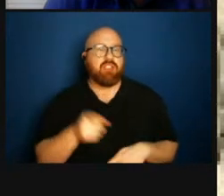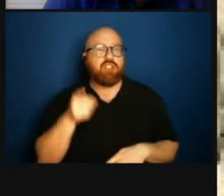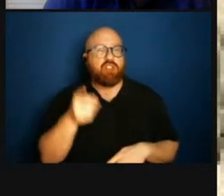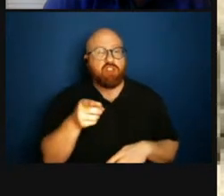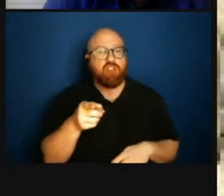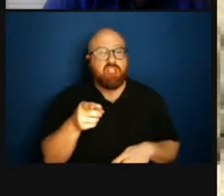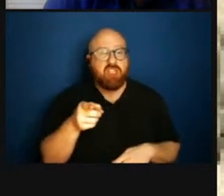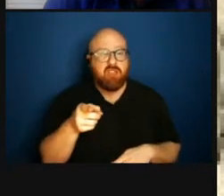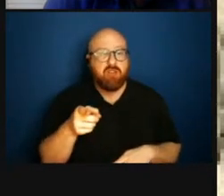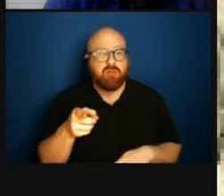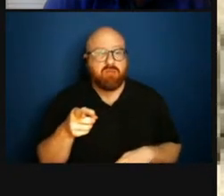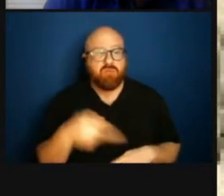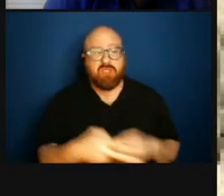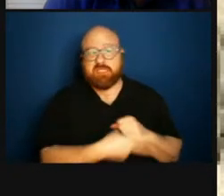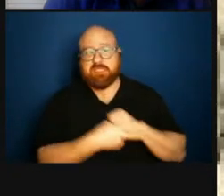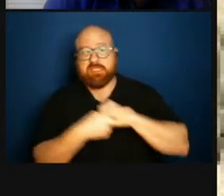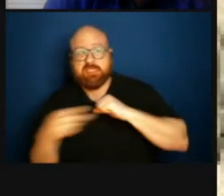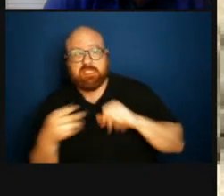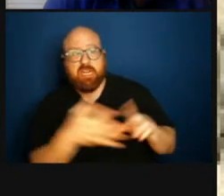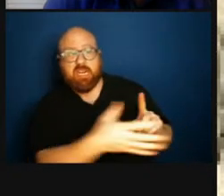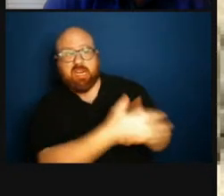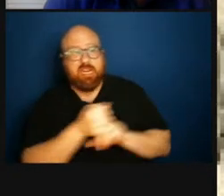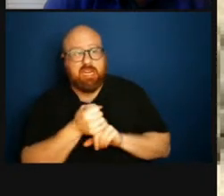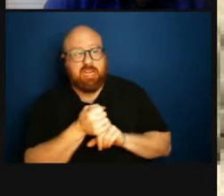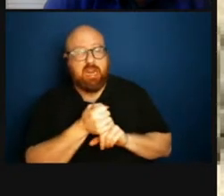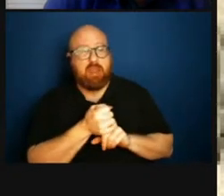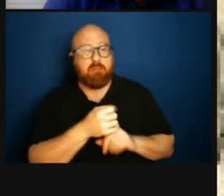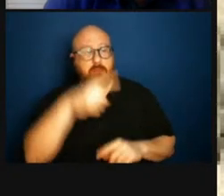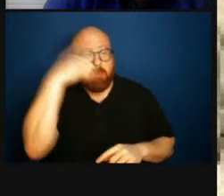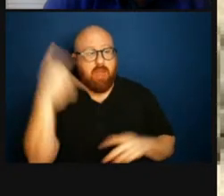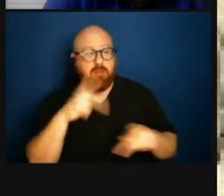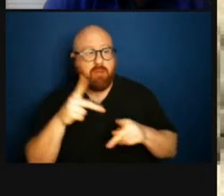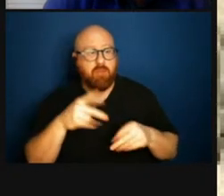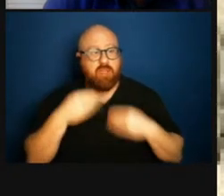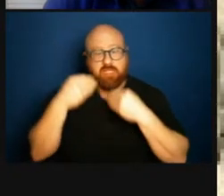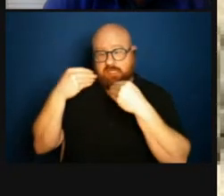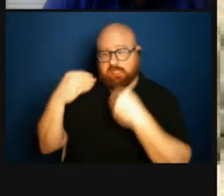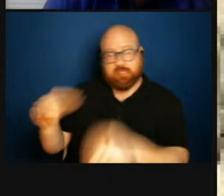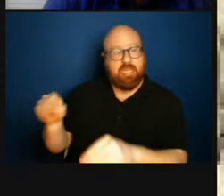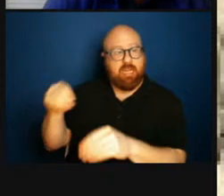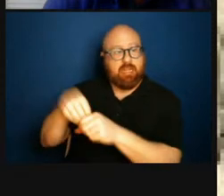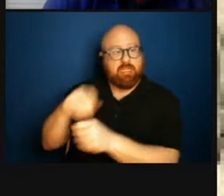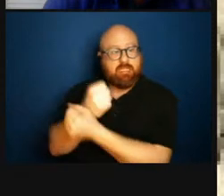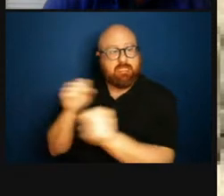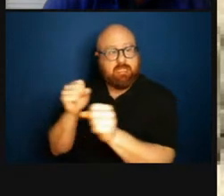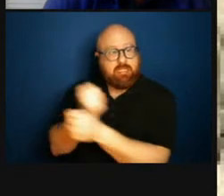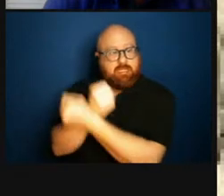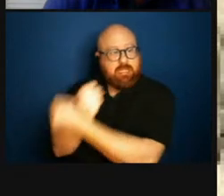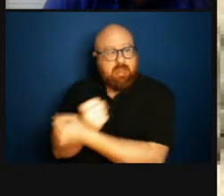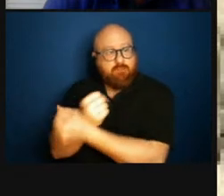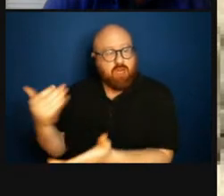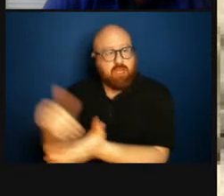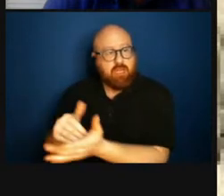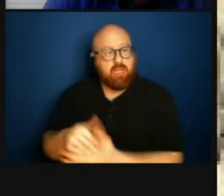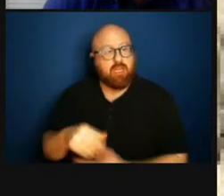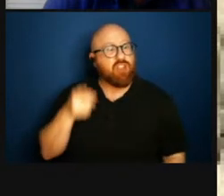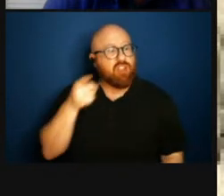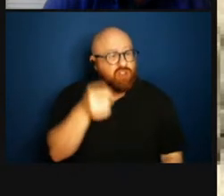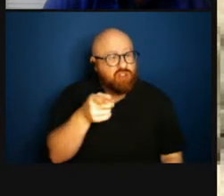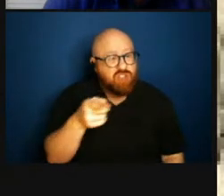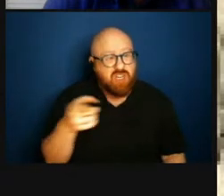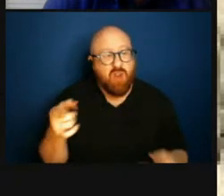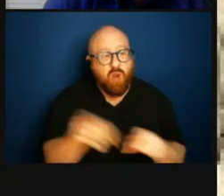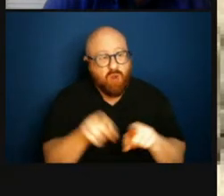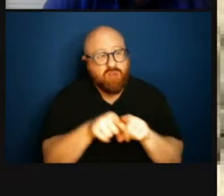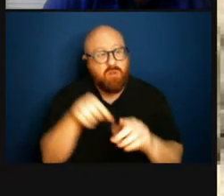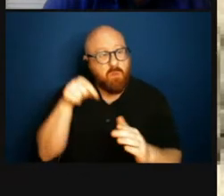Blacks and sold them back into slavery. She also murdered more than 20 people on the Maryland-Delaware border in a